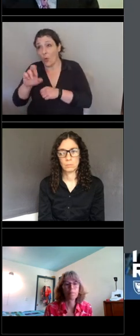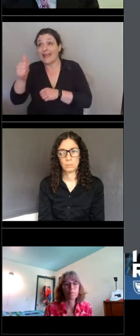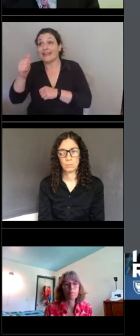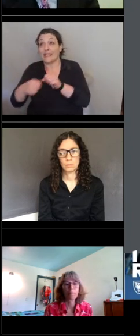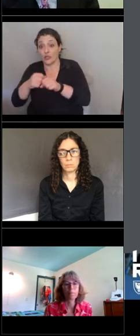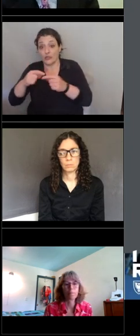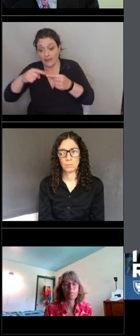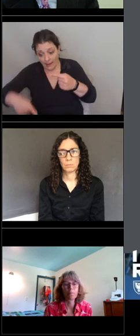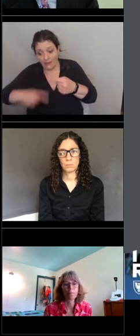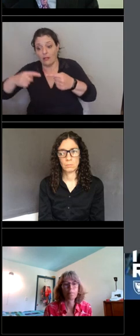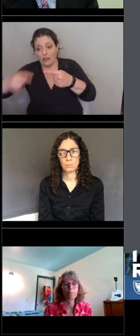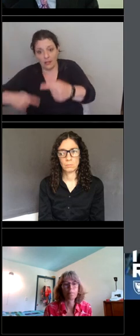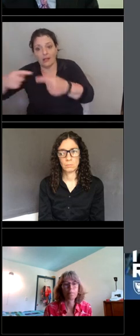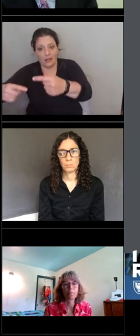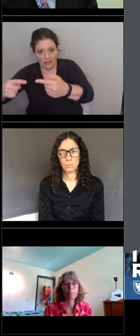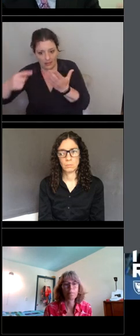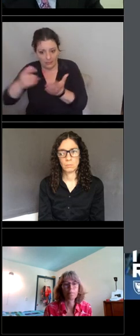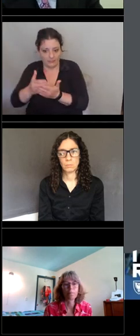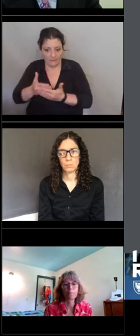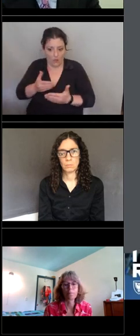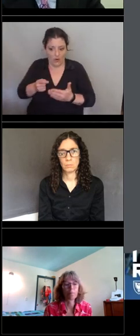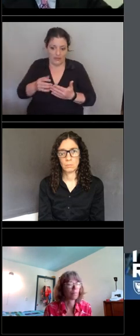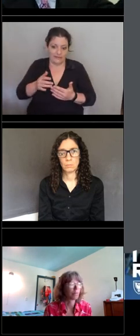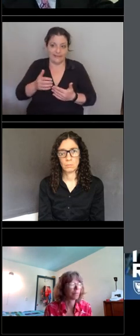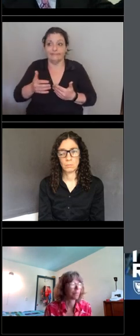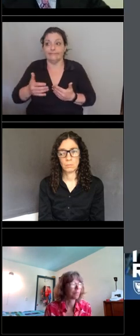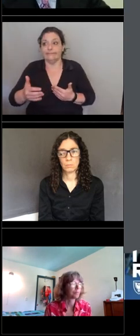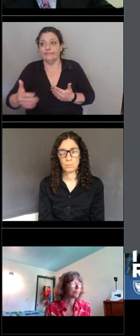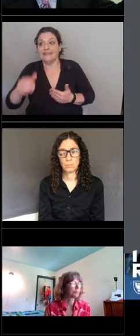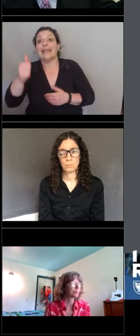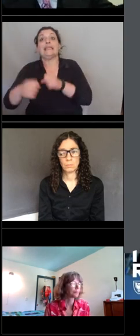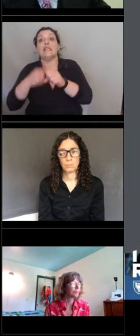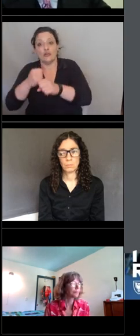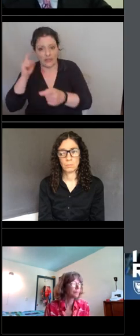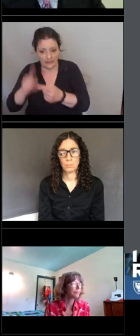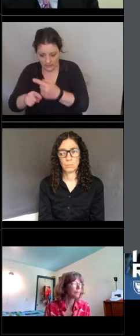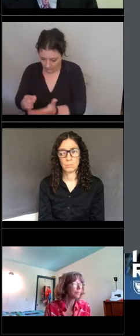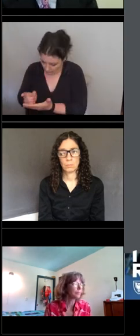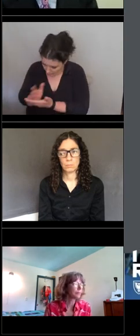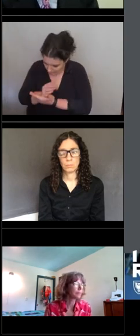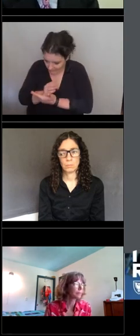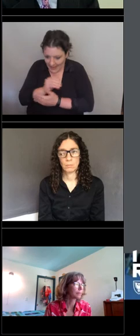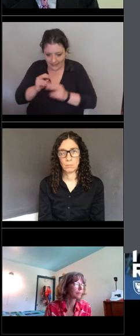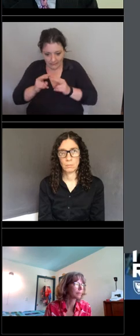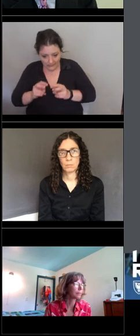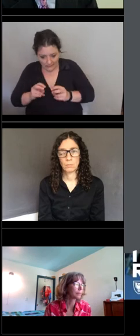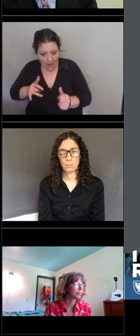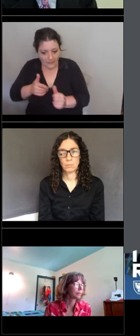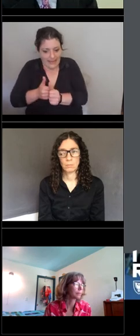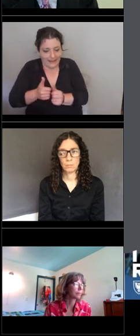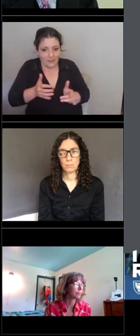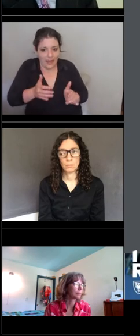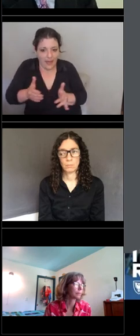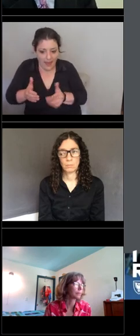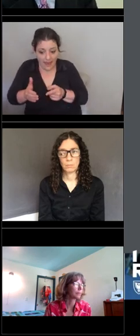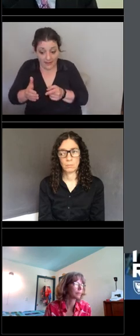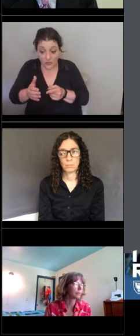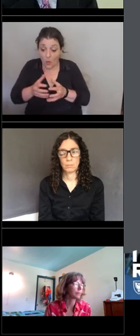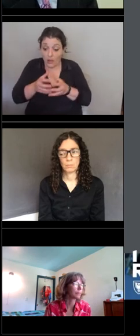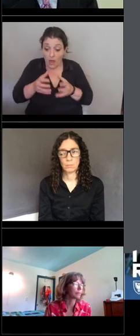that they have, it's quite possible that, after this round of research and monitoring, they've all have established a lot of